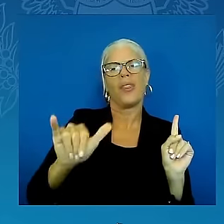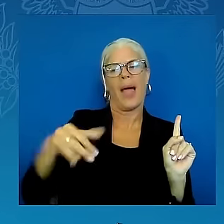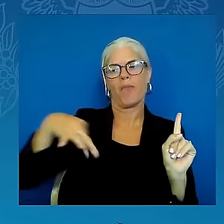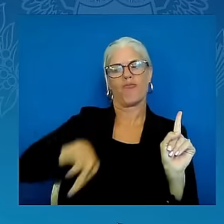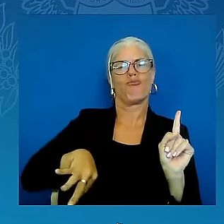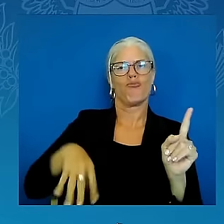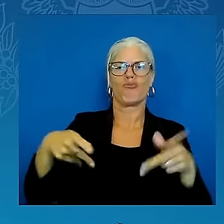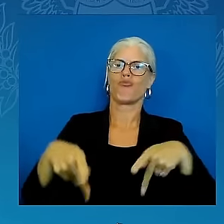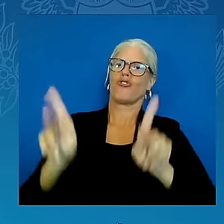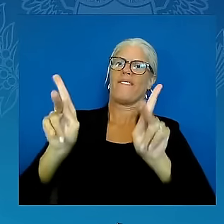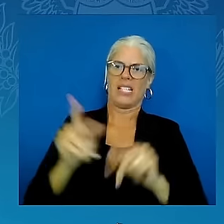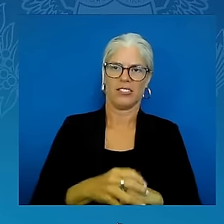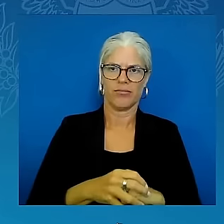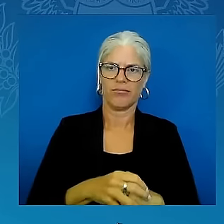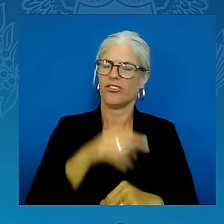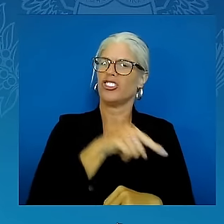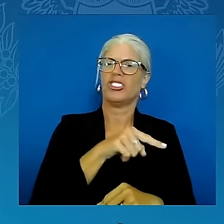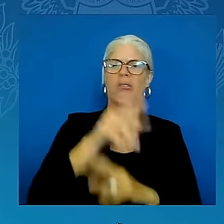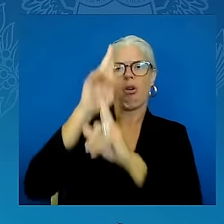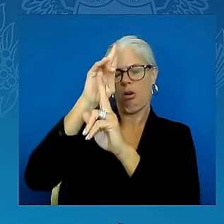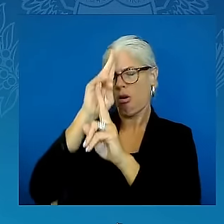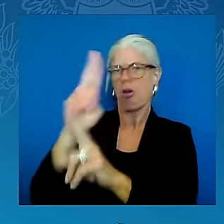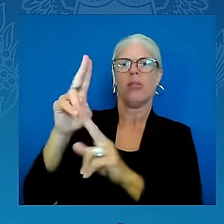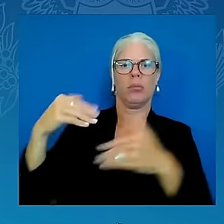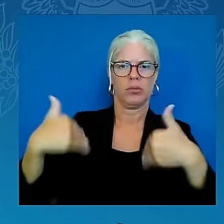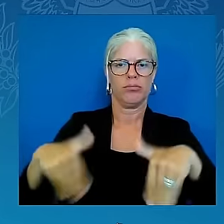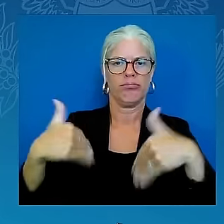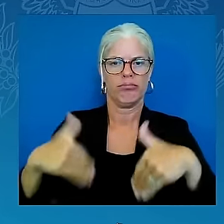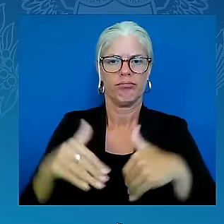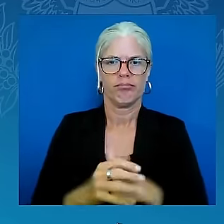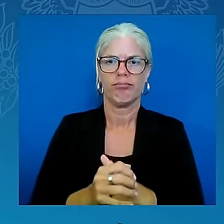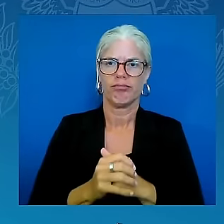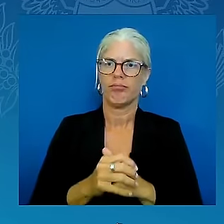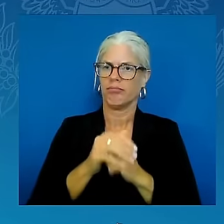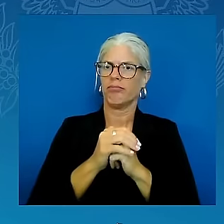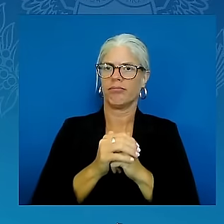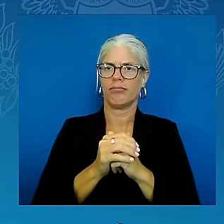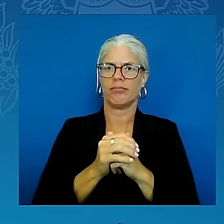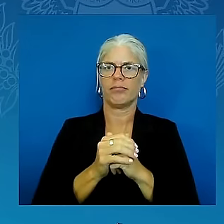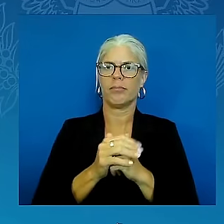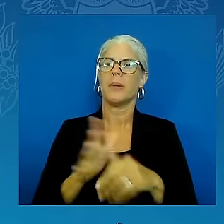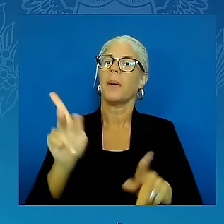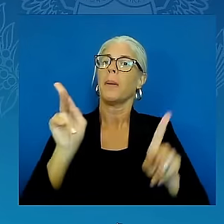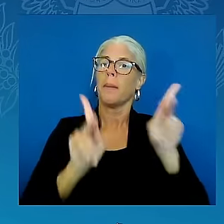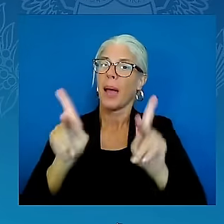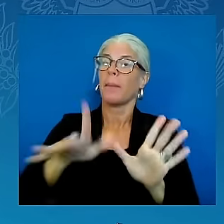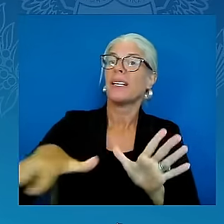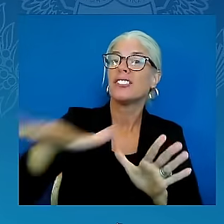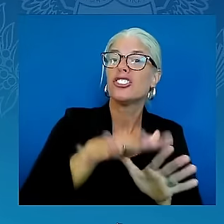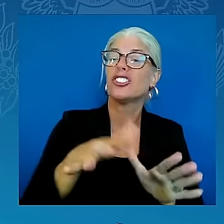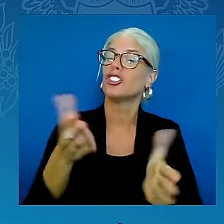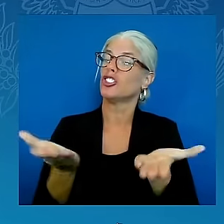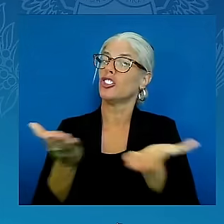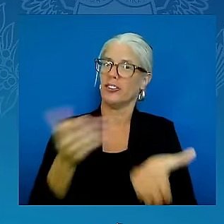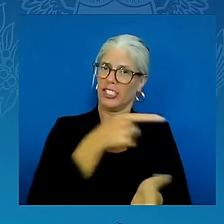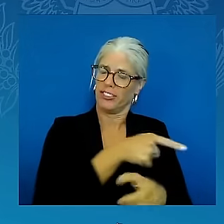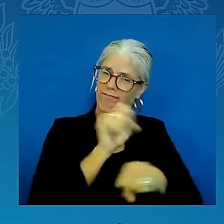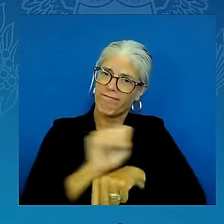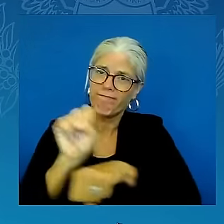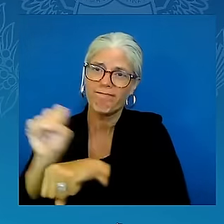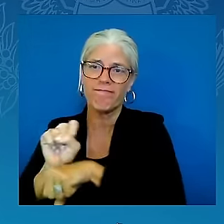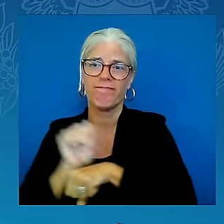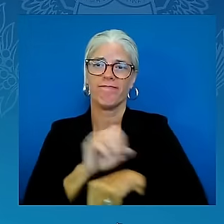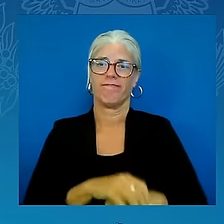good. You know, a few days before she passed, I called her. And I expressed